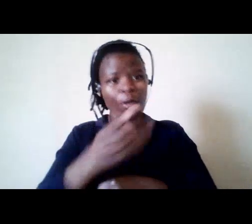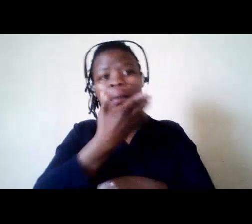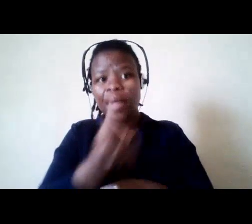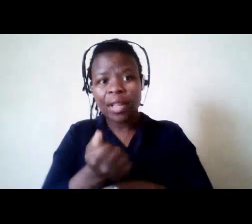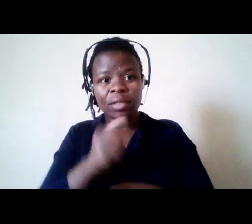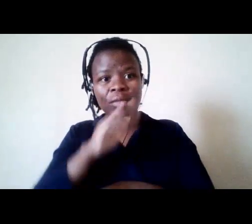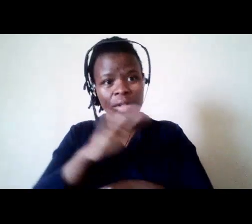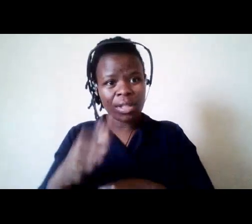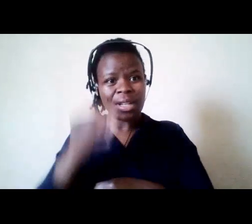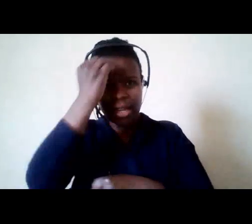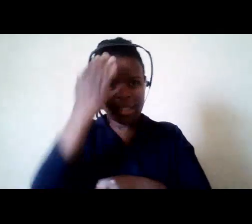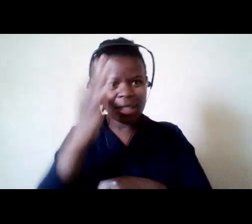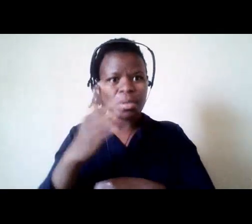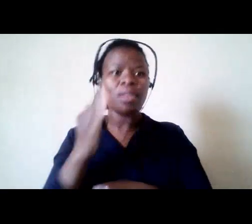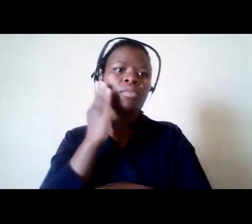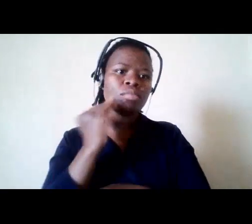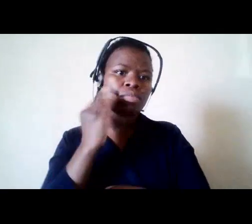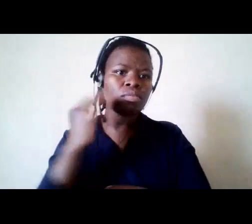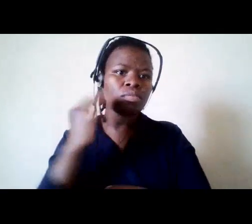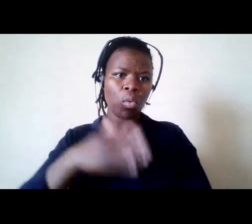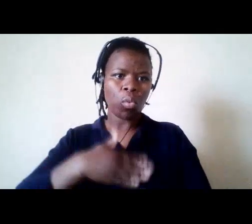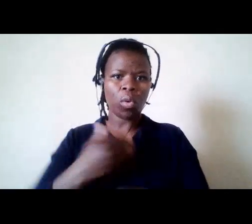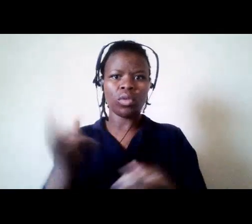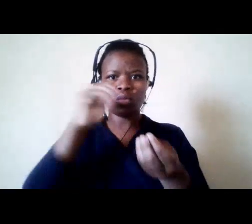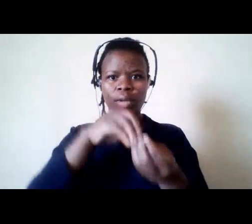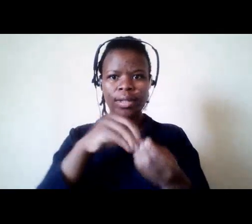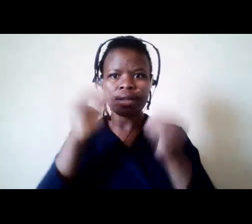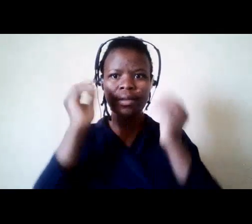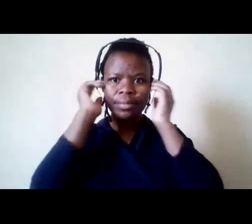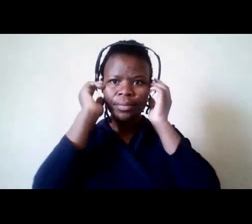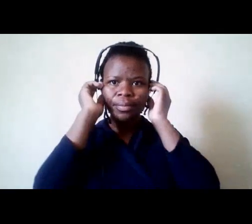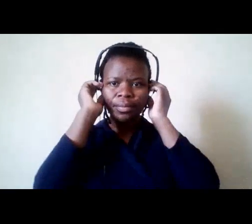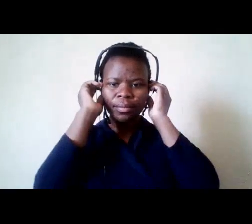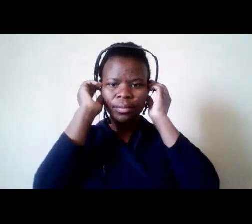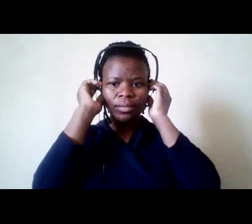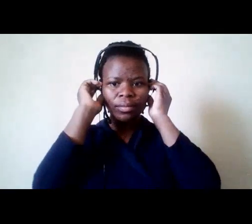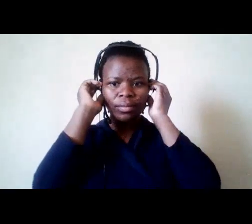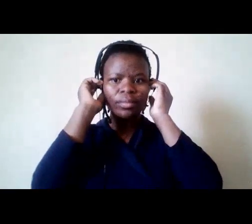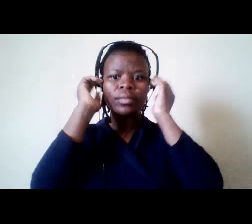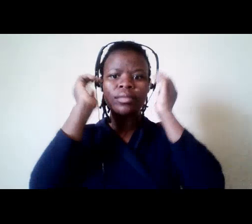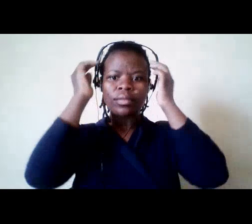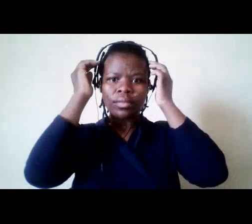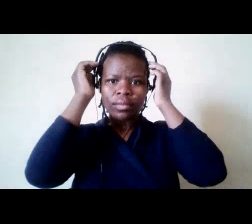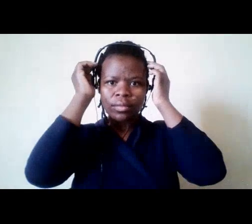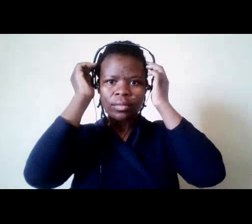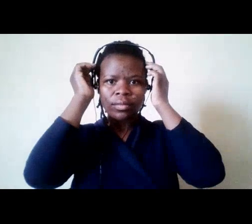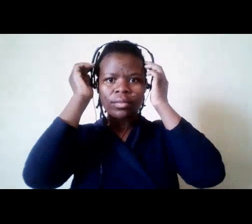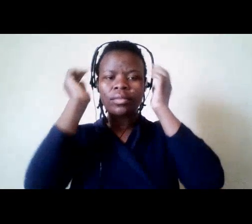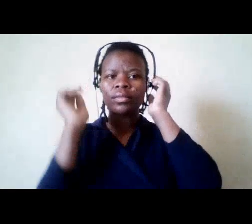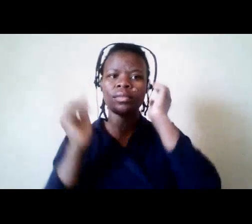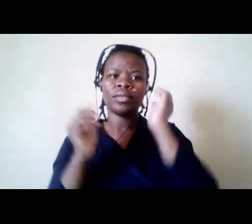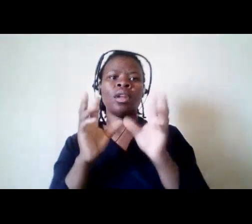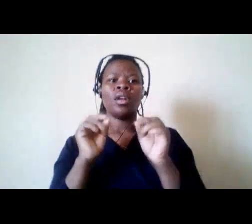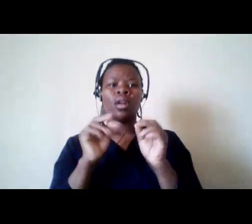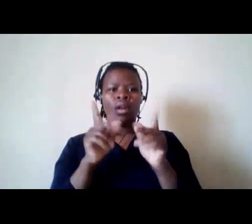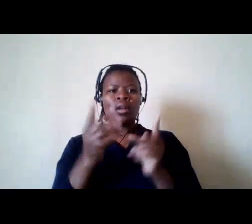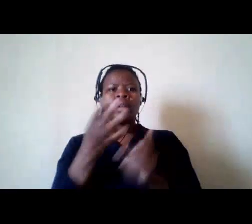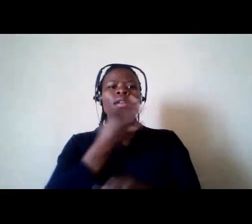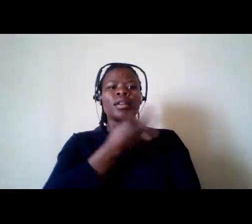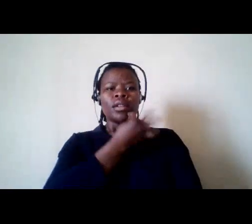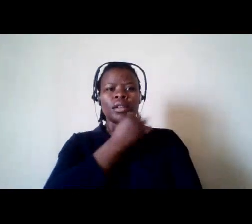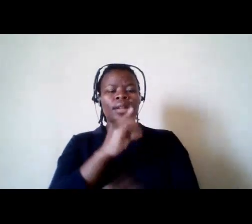anything. I think all I need to add to that, Masabata, is that implementation across the